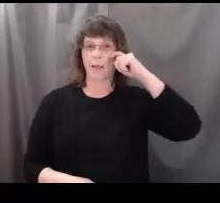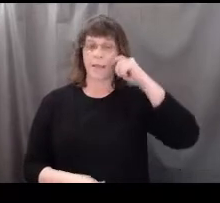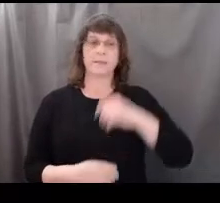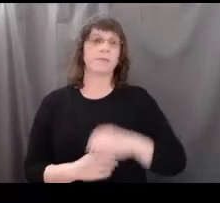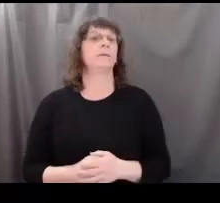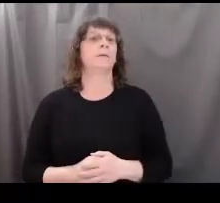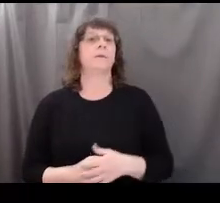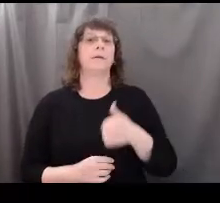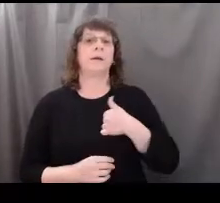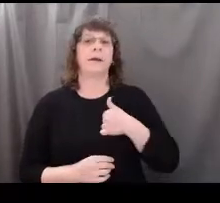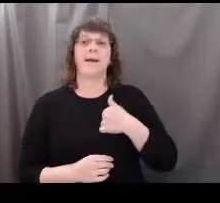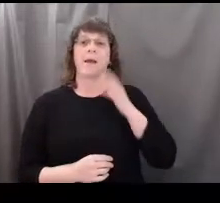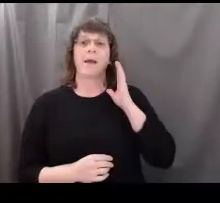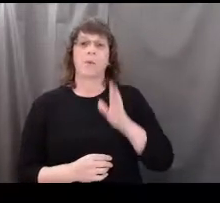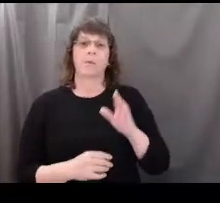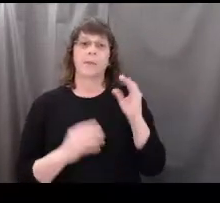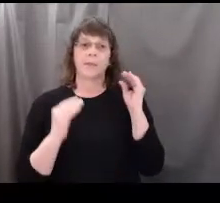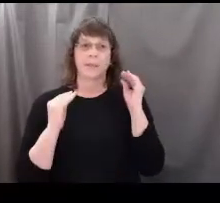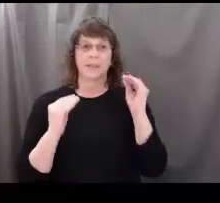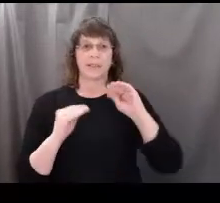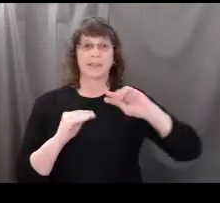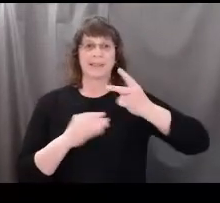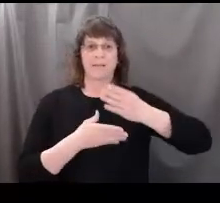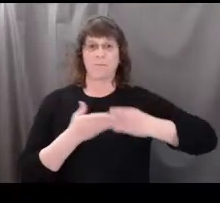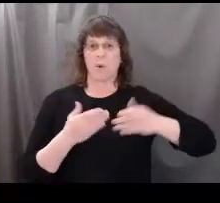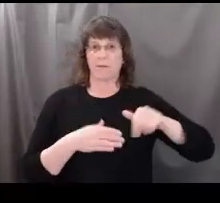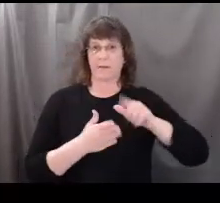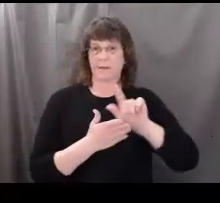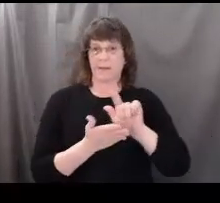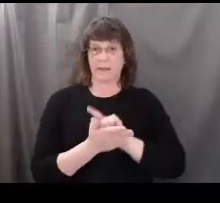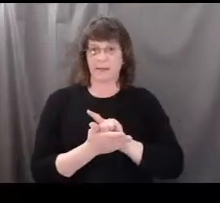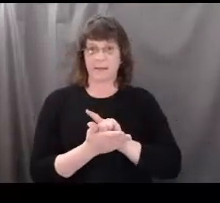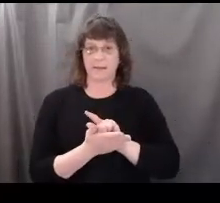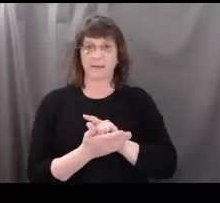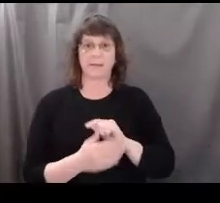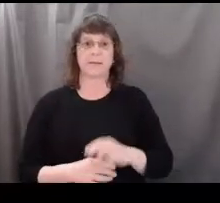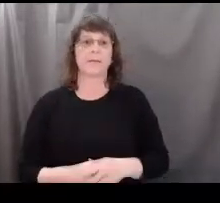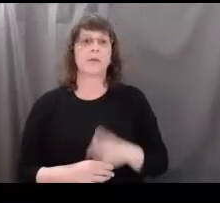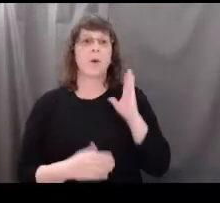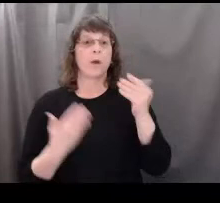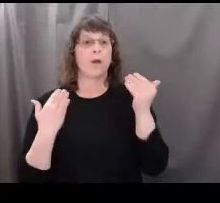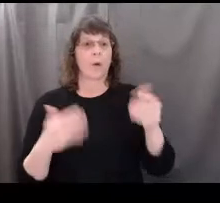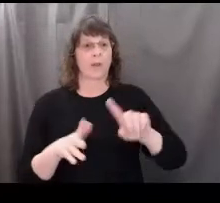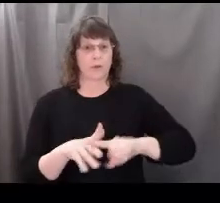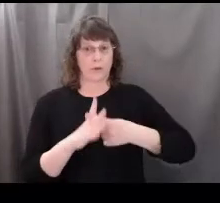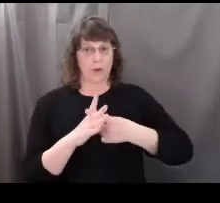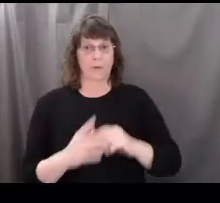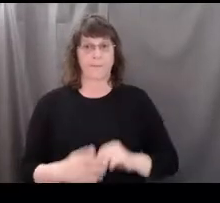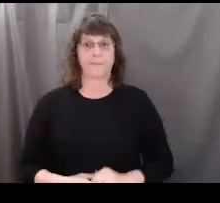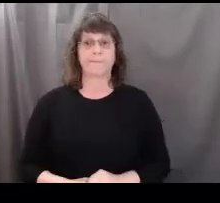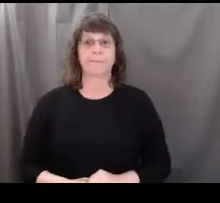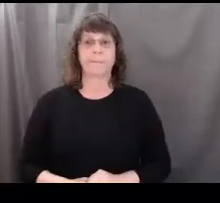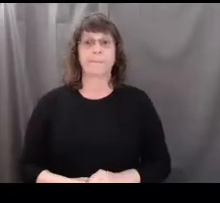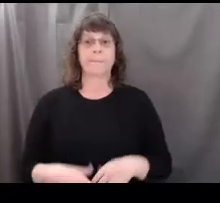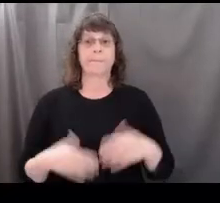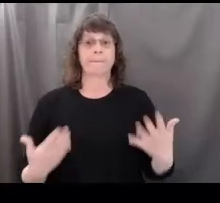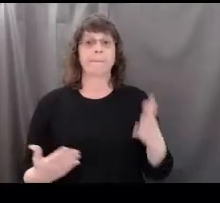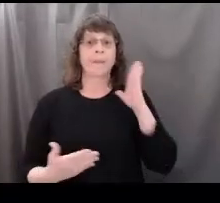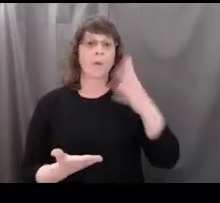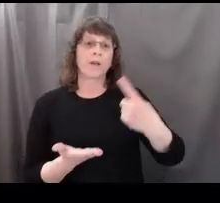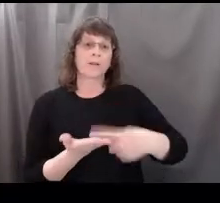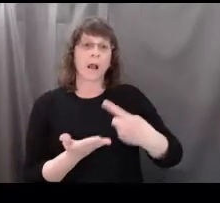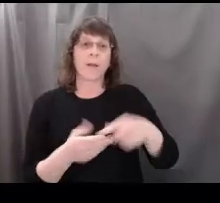I am going to be teaching the second half of this lesson, so thank you Tiffany for getting started. So we're going to talk